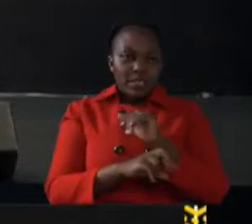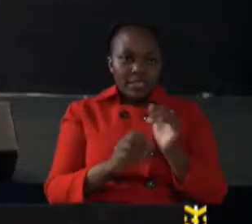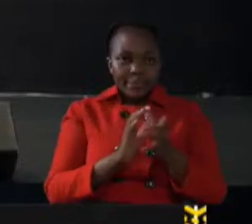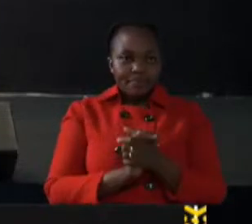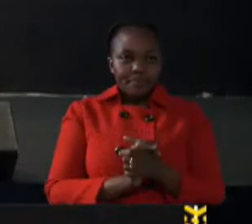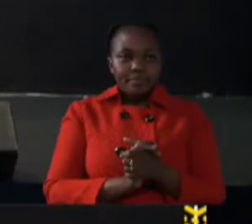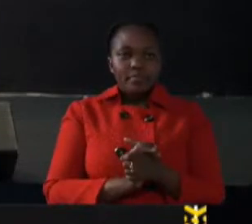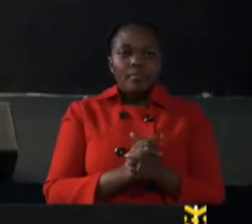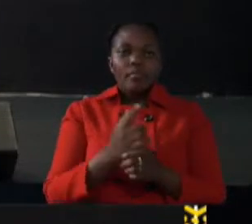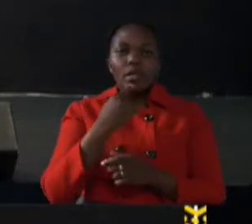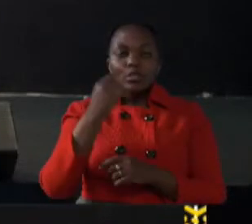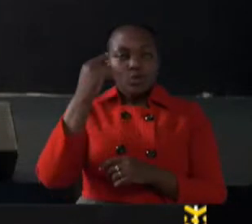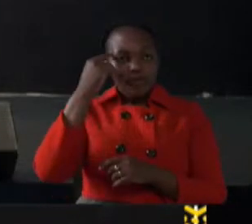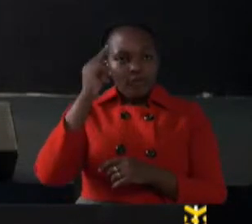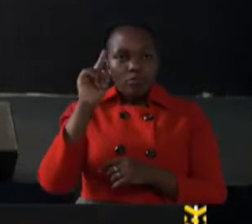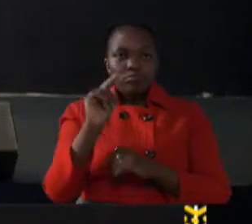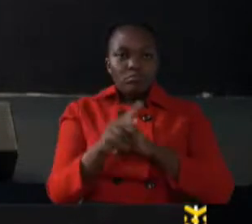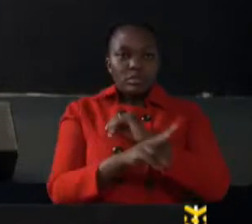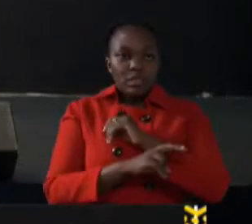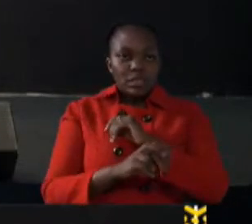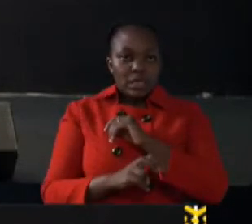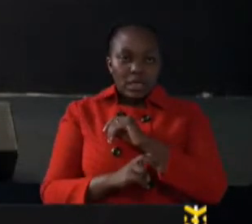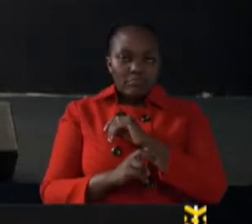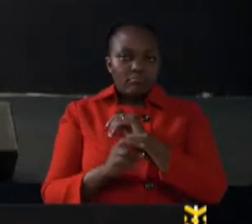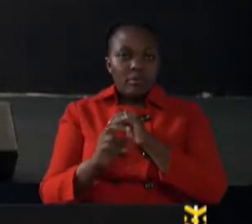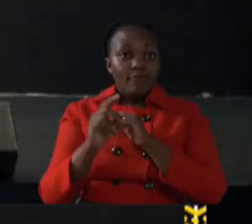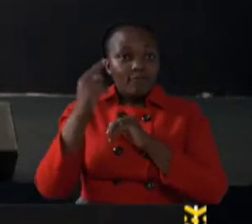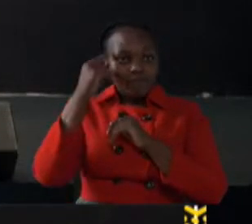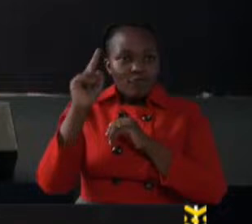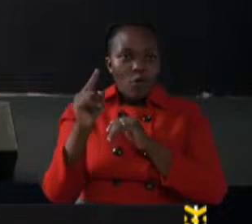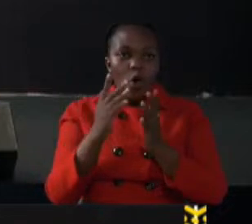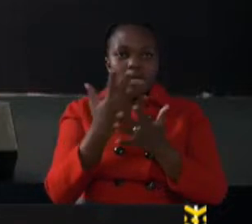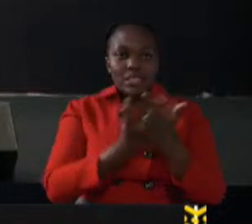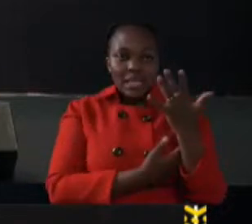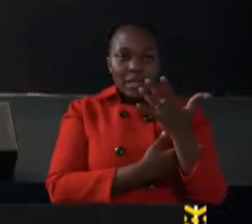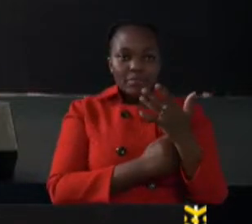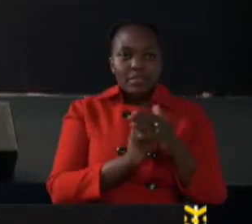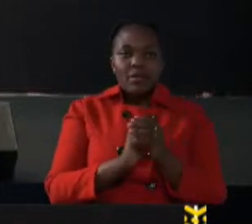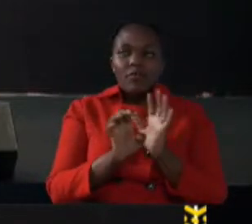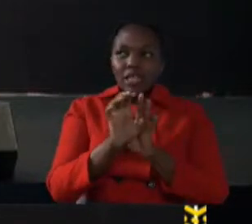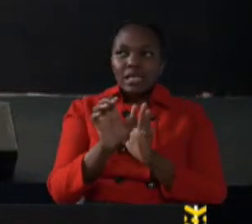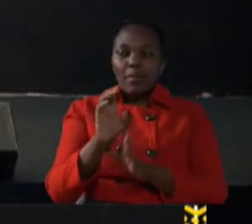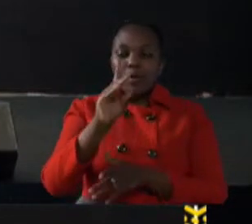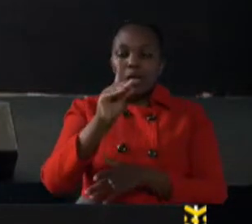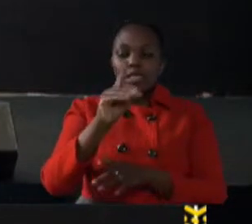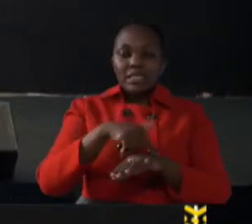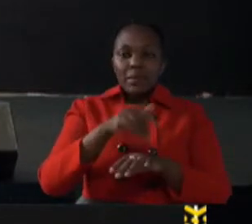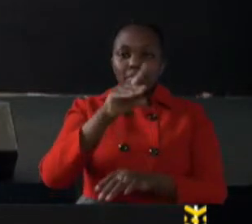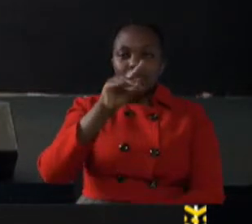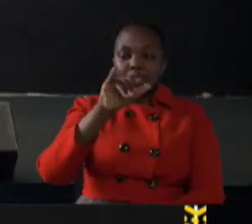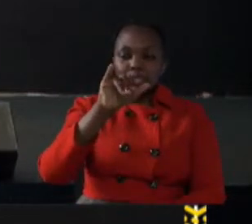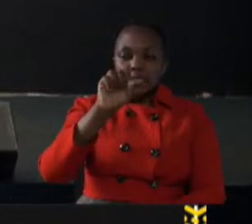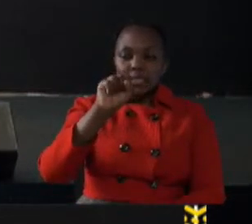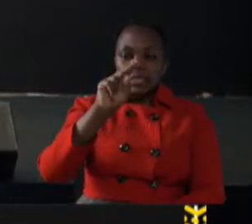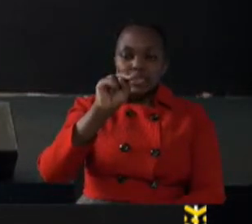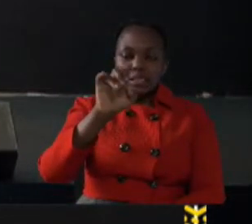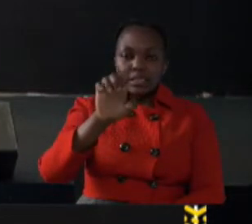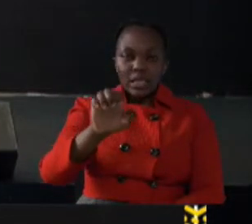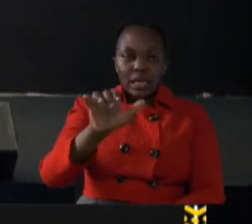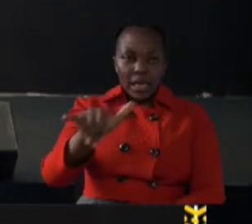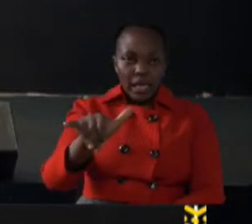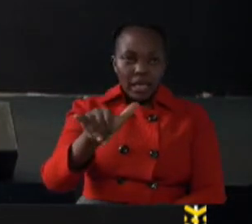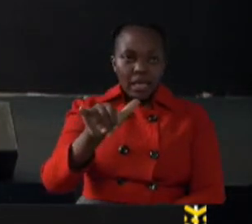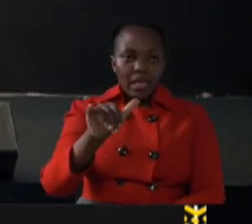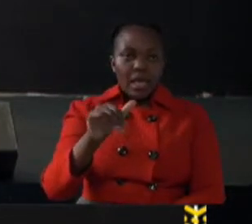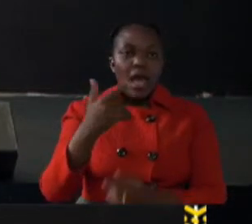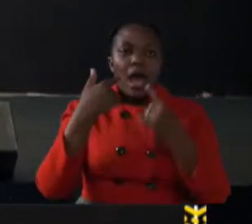script and ideation, an example or a solid example of that was when Disney announced that, the new live action